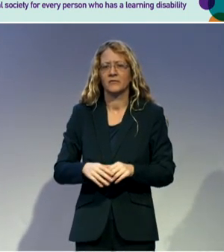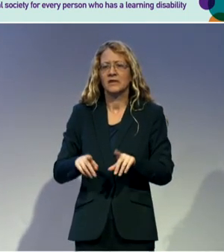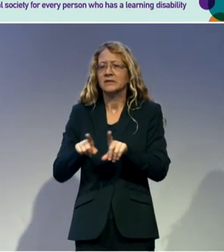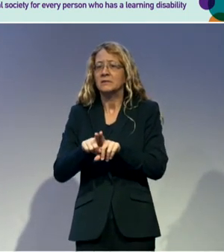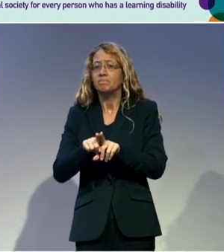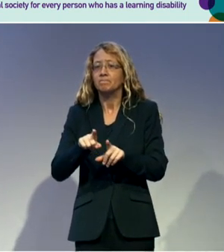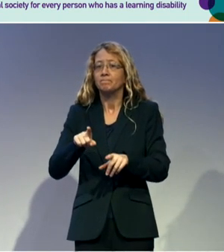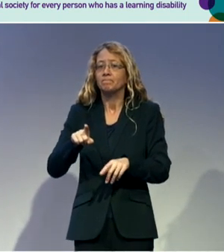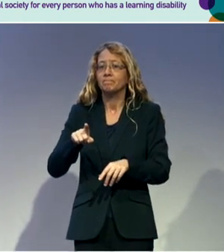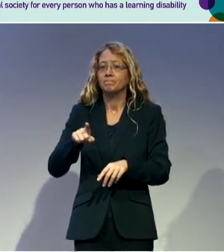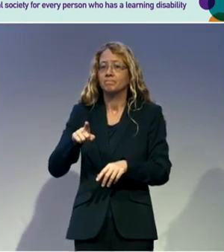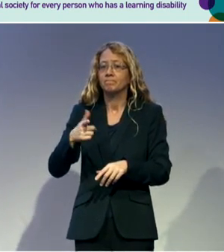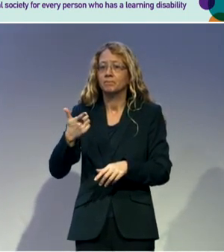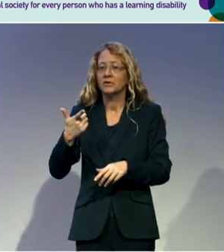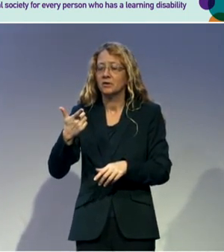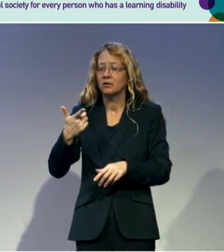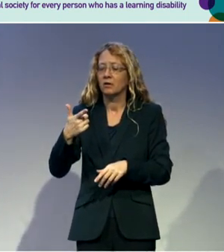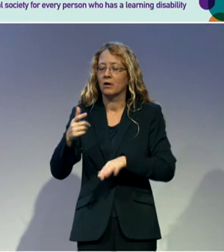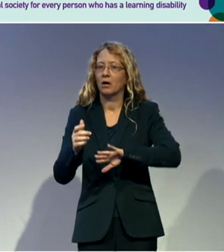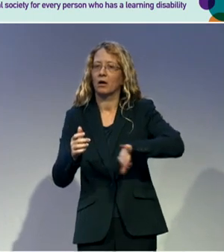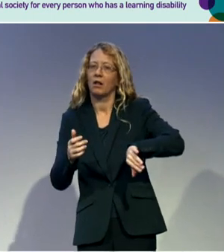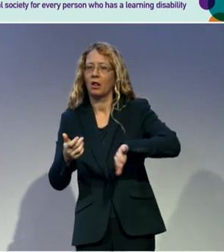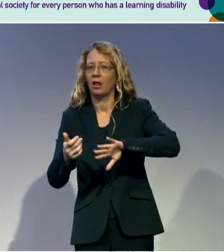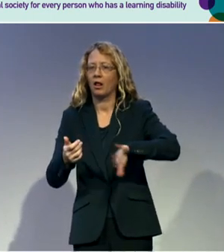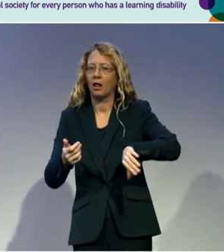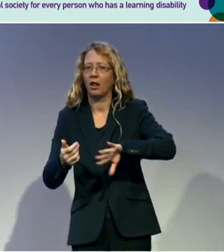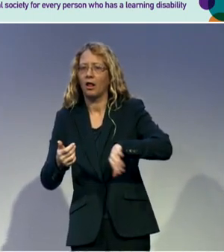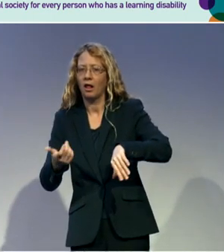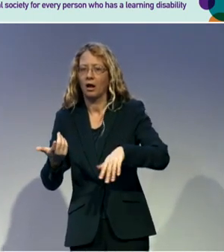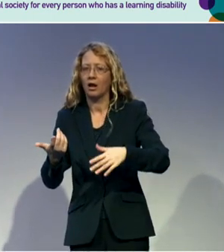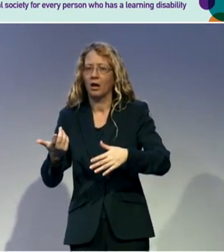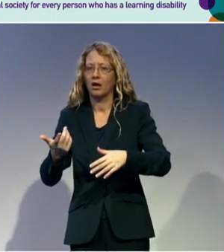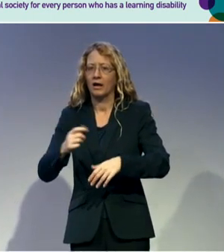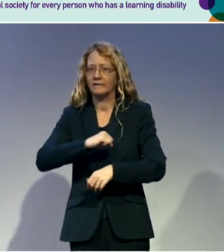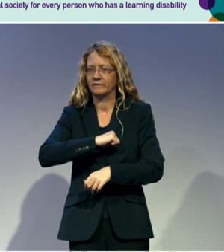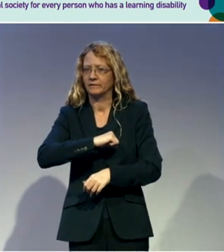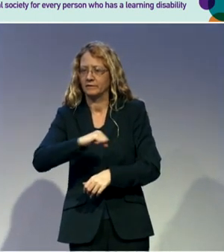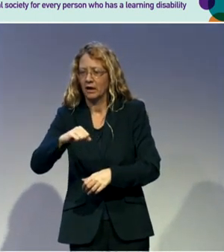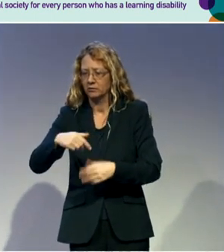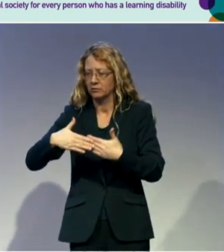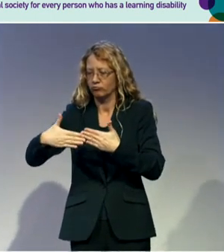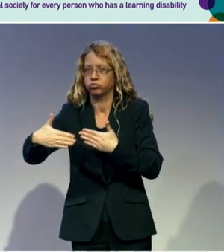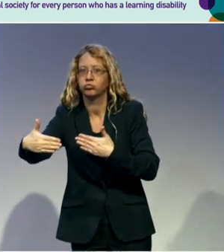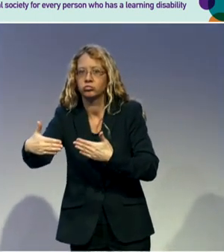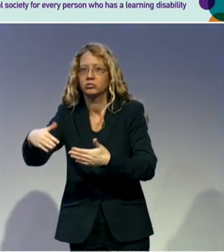time to make things accessible and support informed decision making.